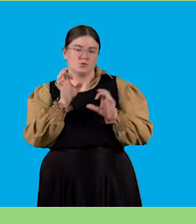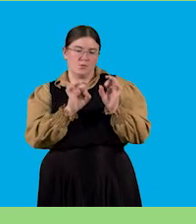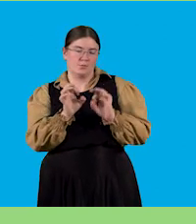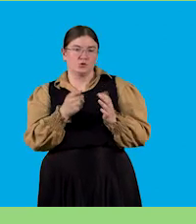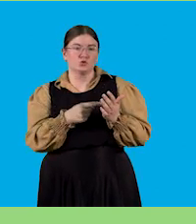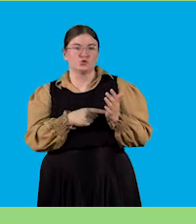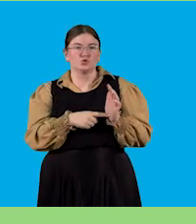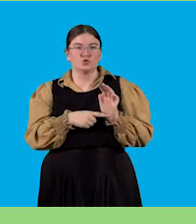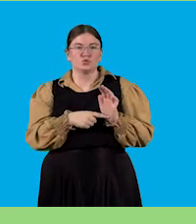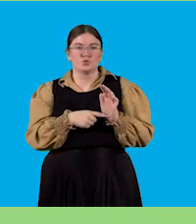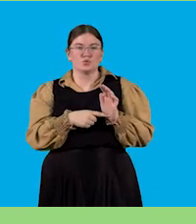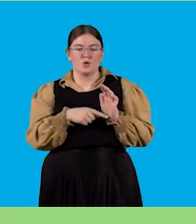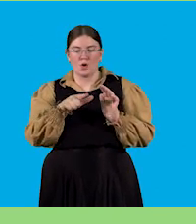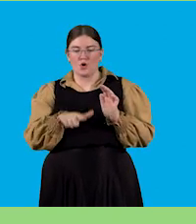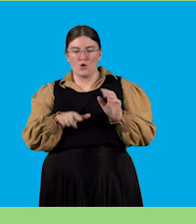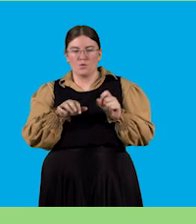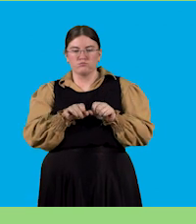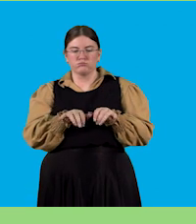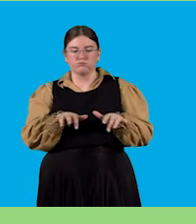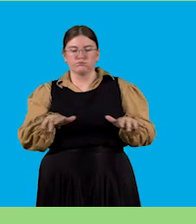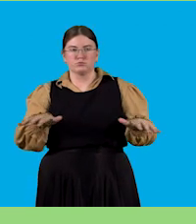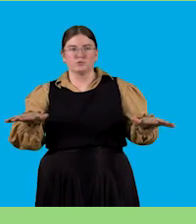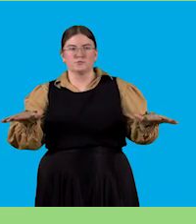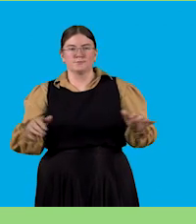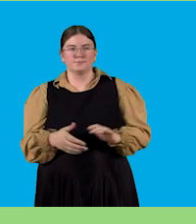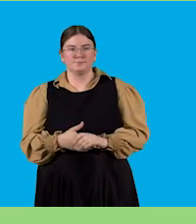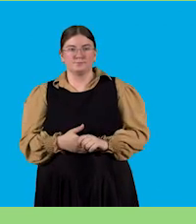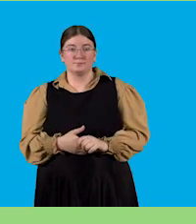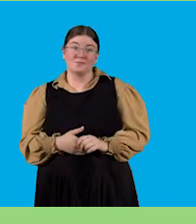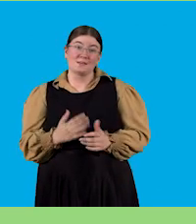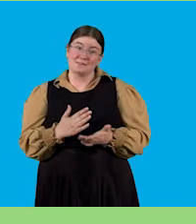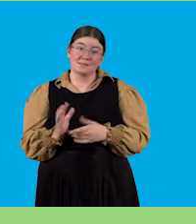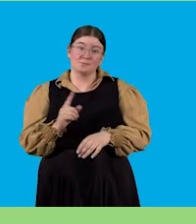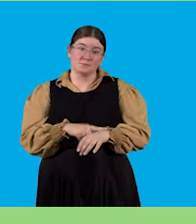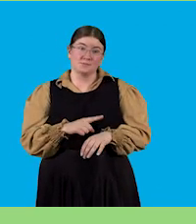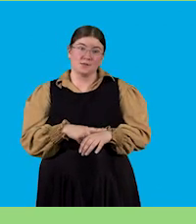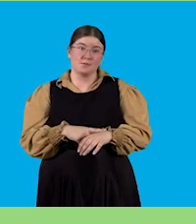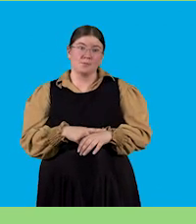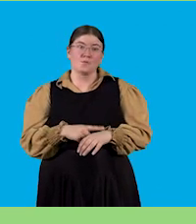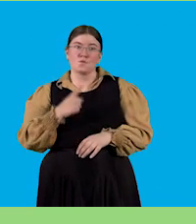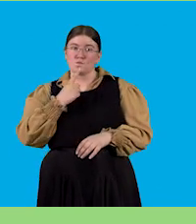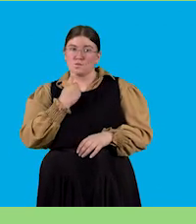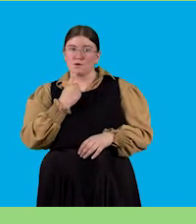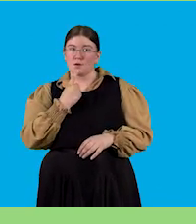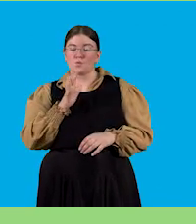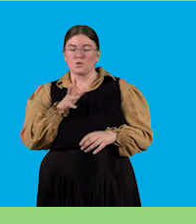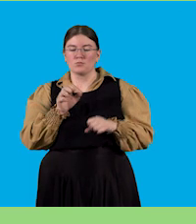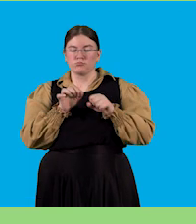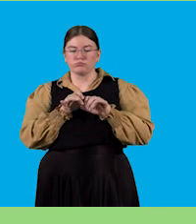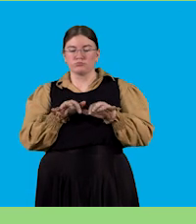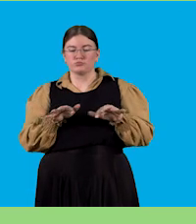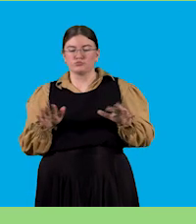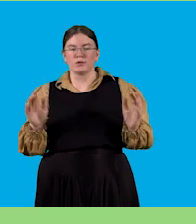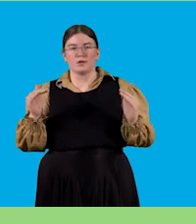orange particles show an area of low concentration. After some time, they become